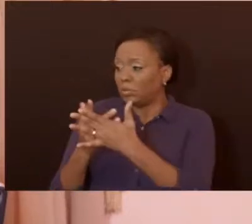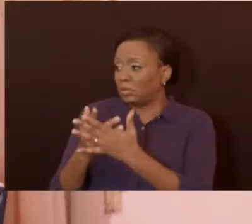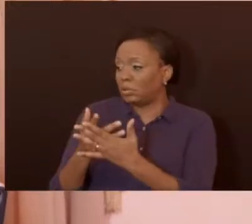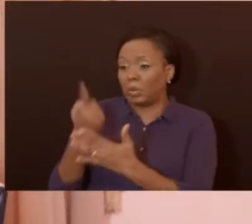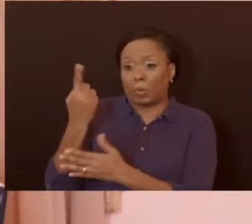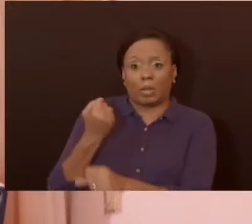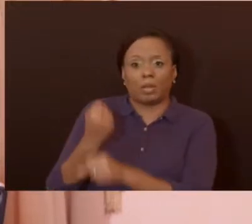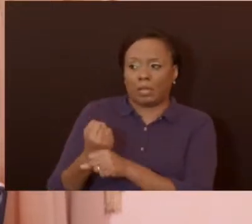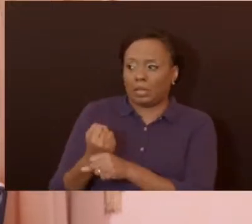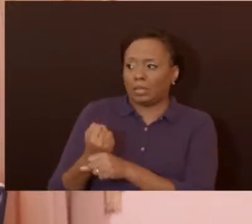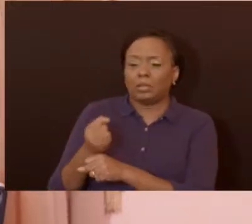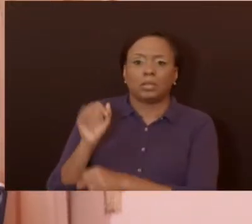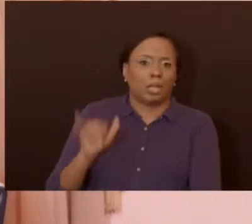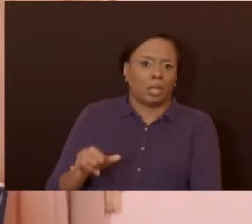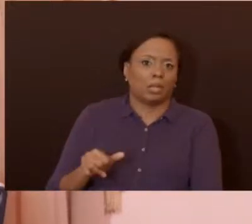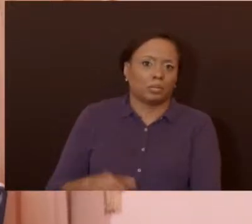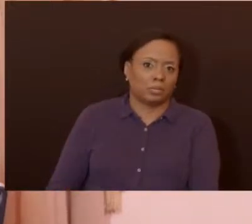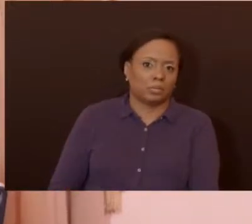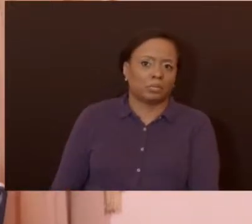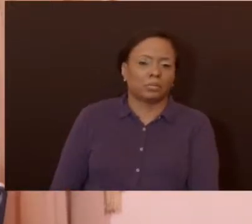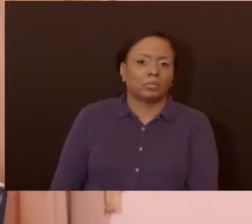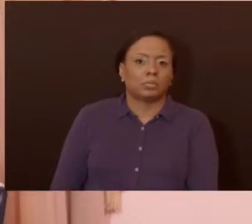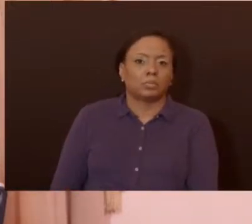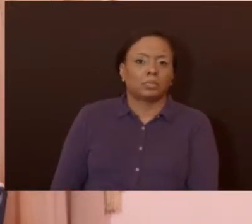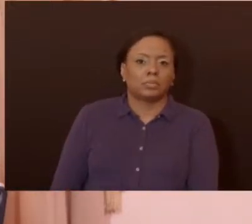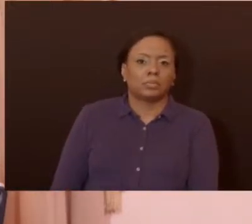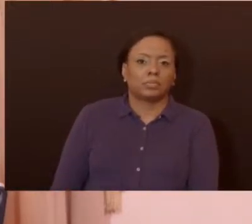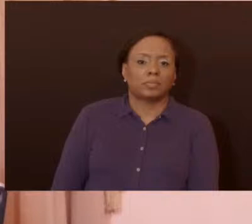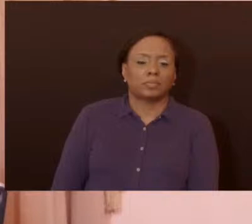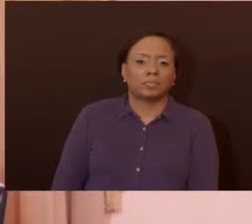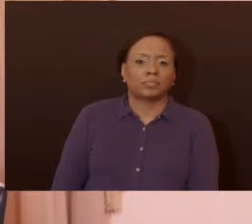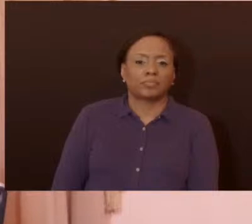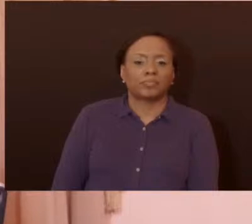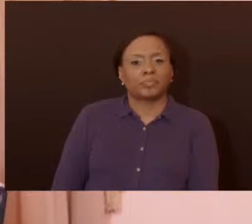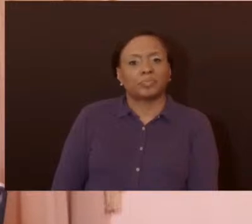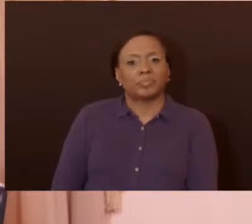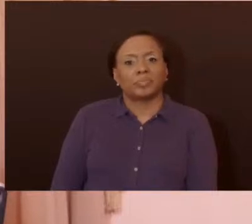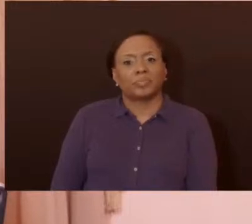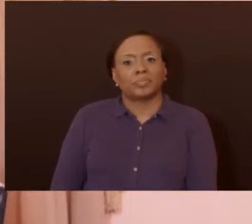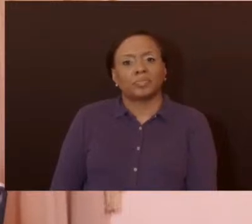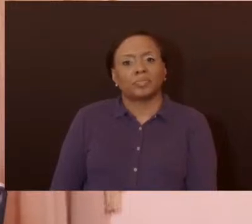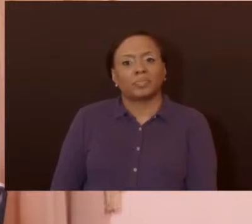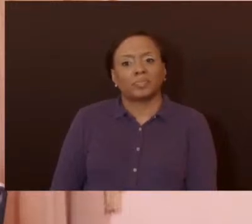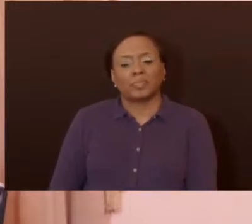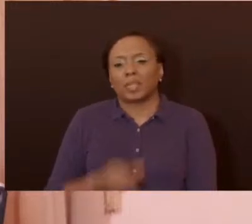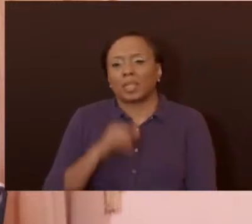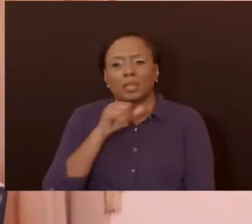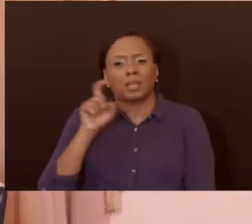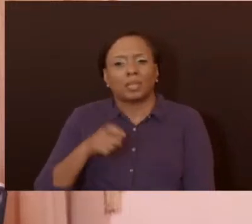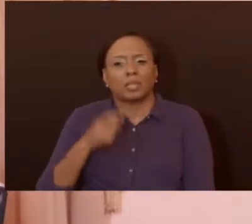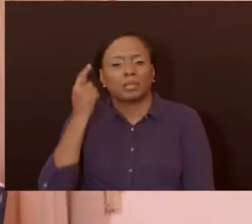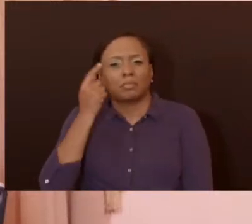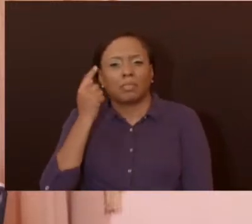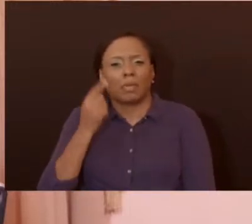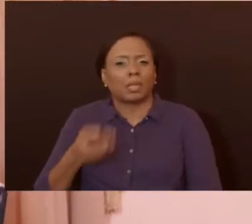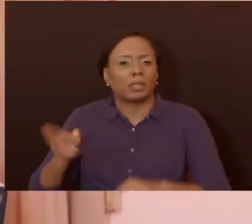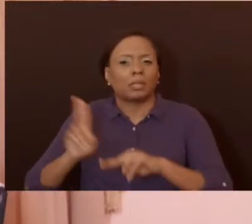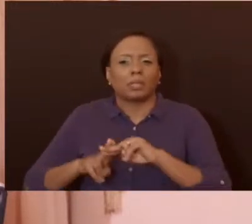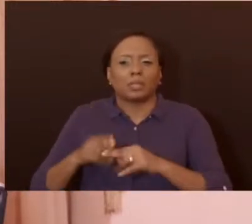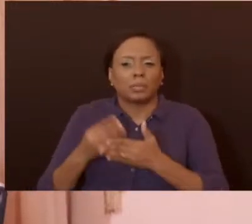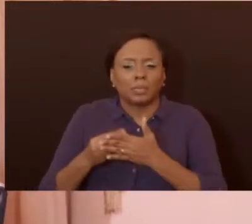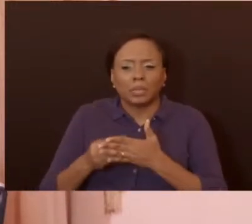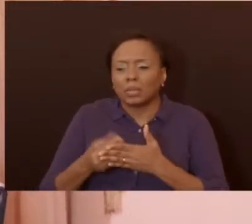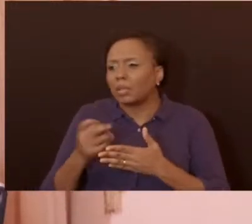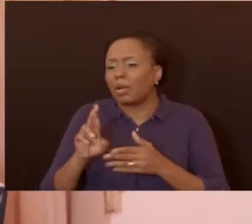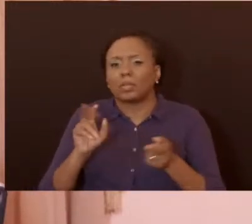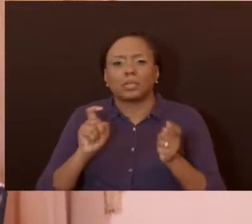is also a significant penalty. And I don't think that there's any reason at this point in time to consider increasing the